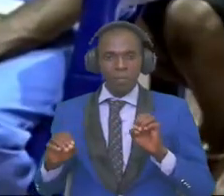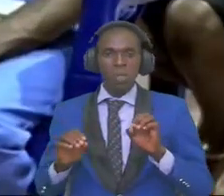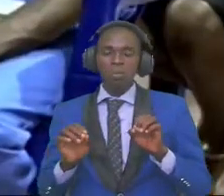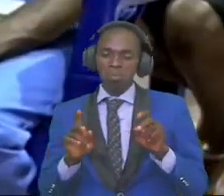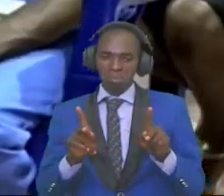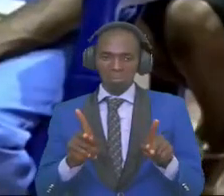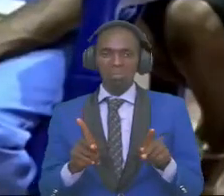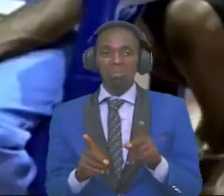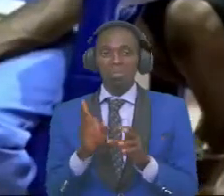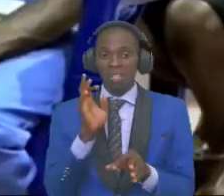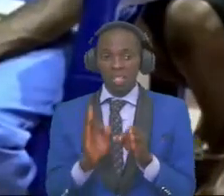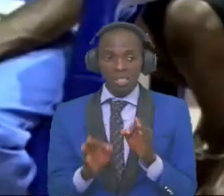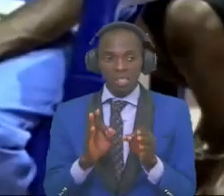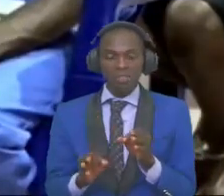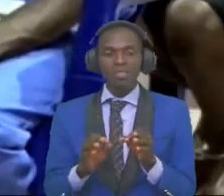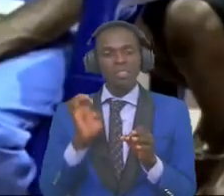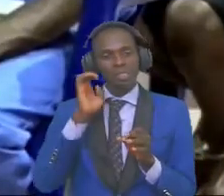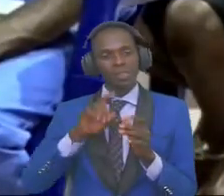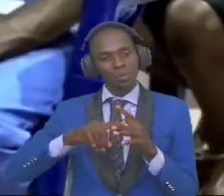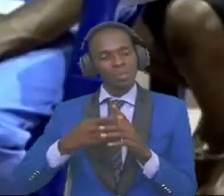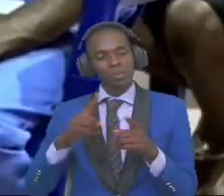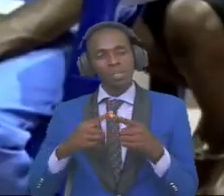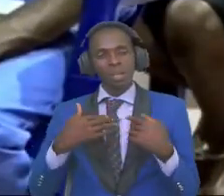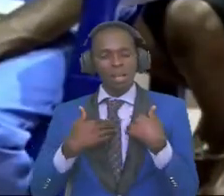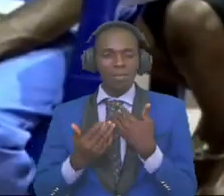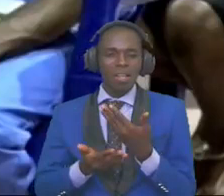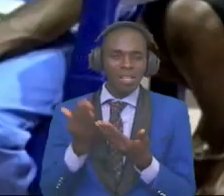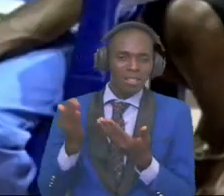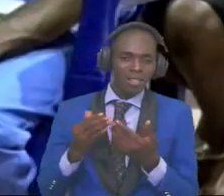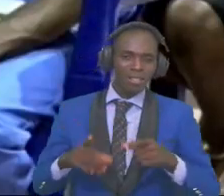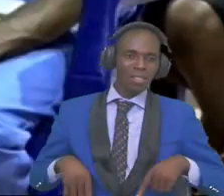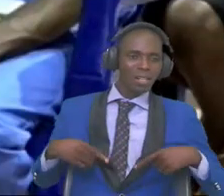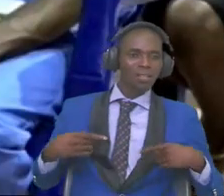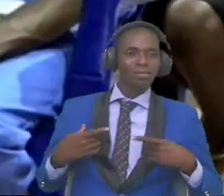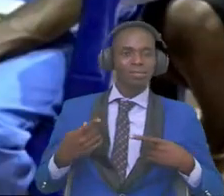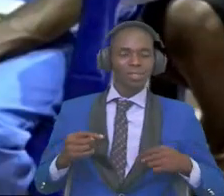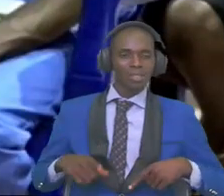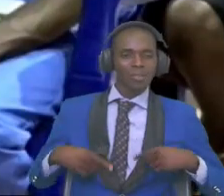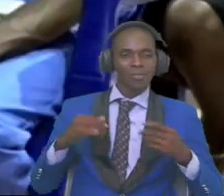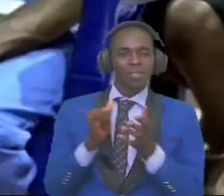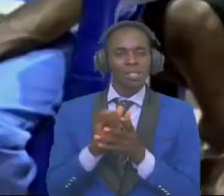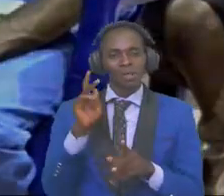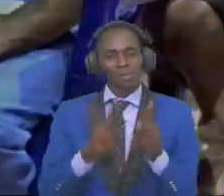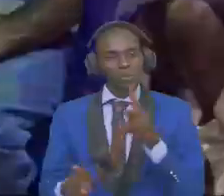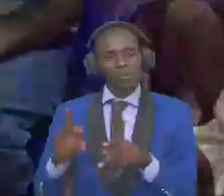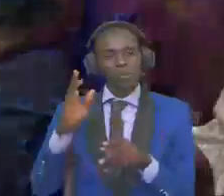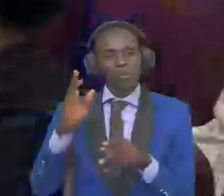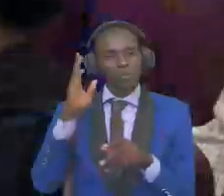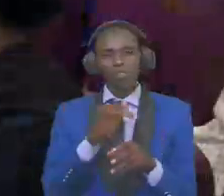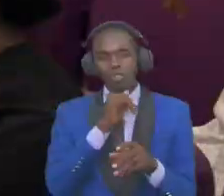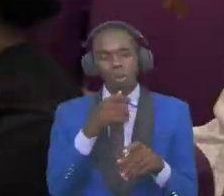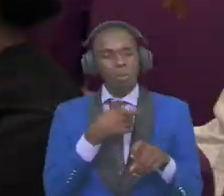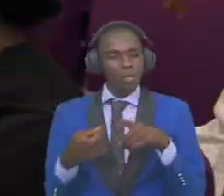to have an easy life and a life that the people will not persecute me